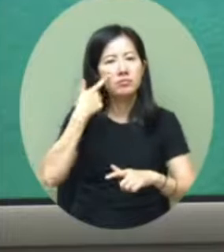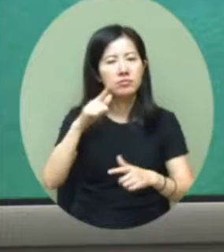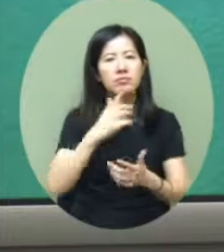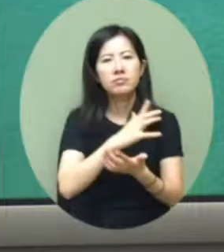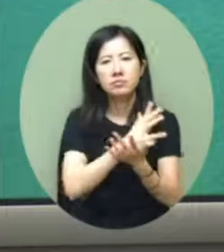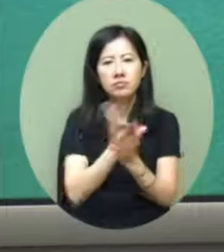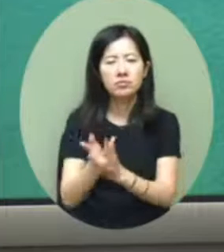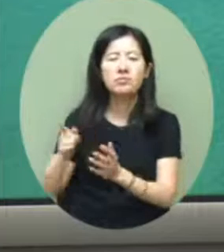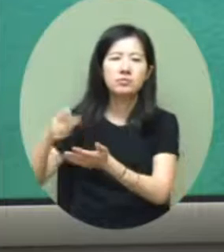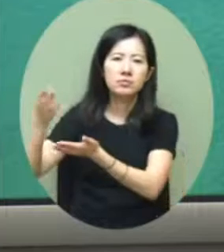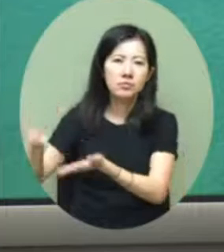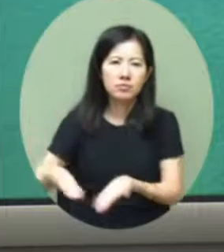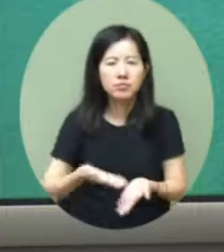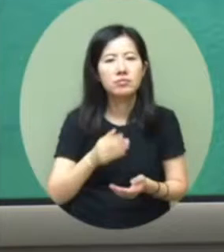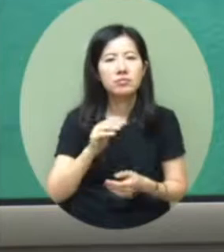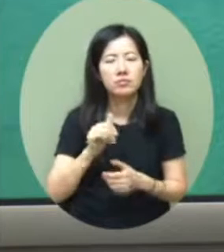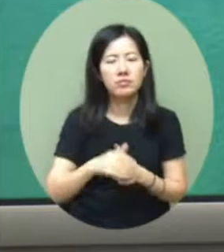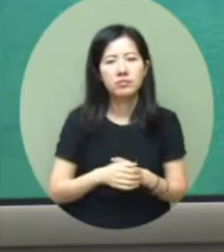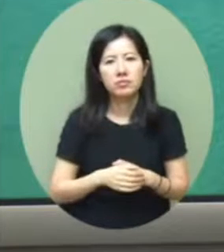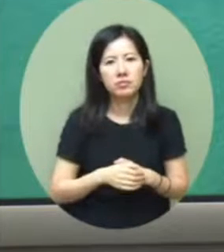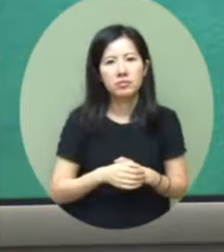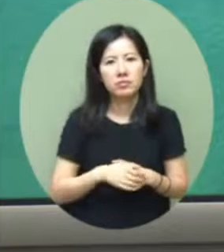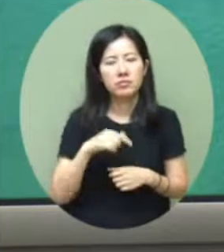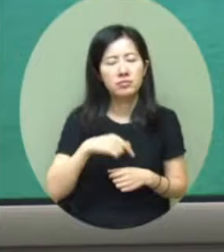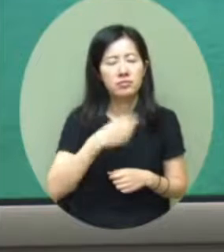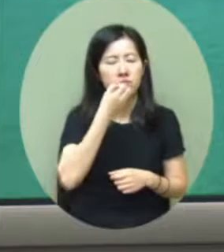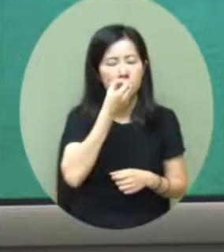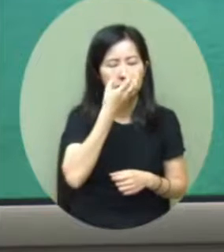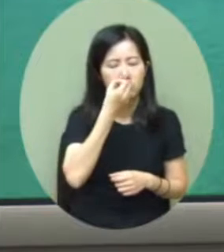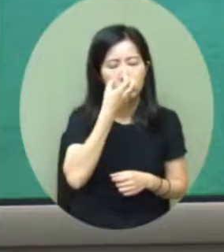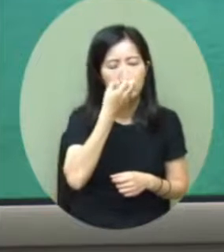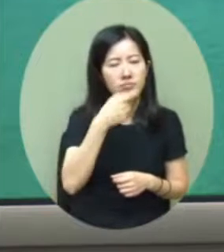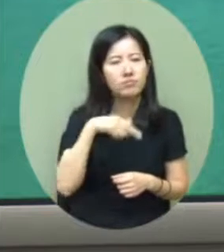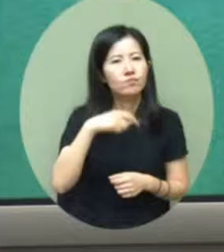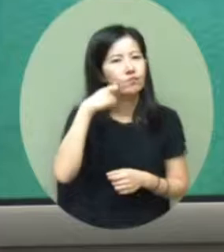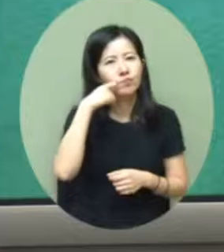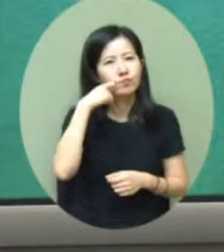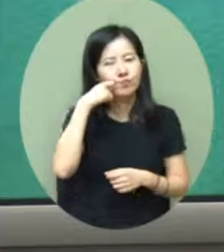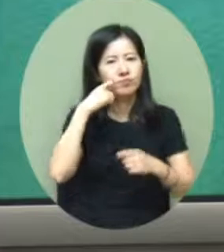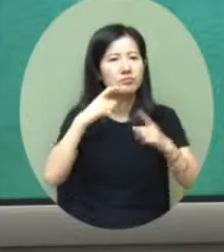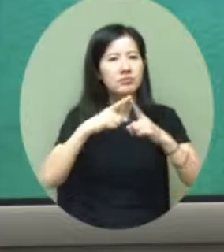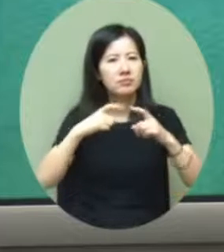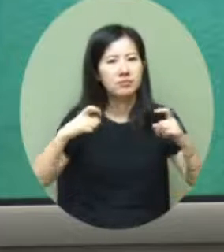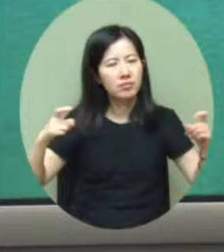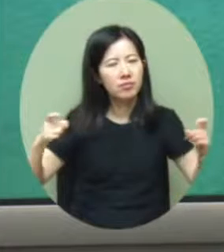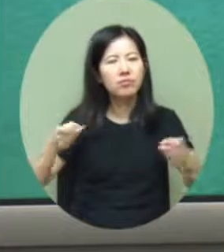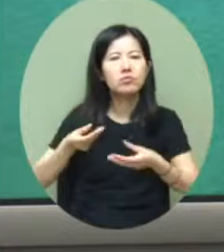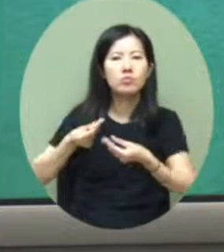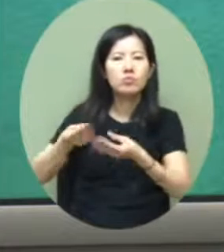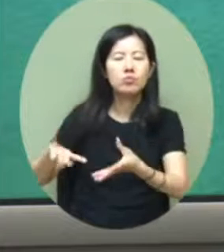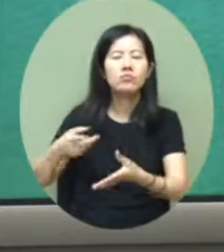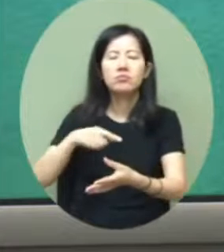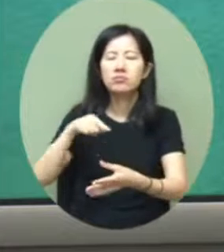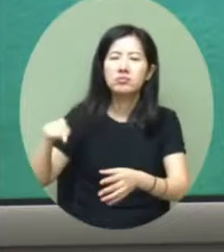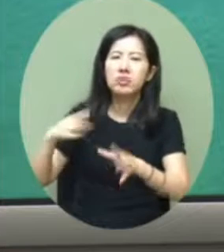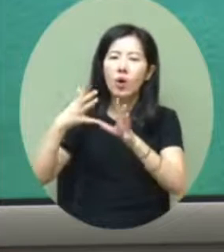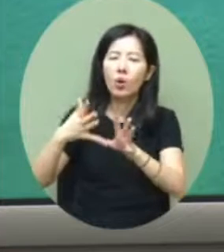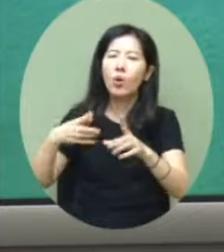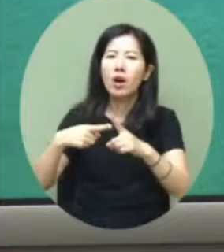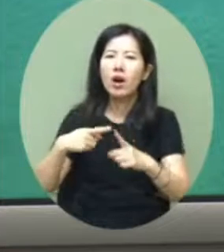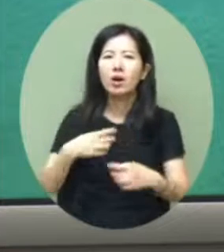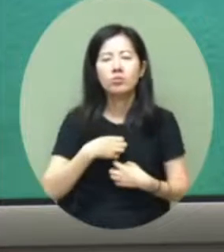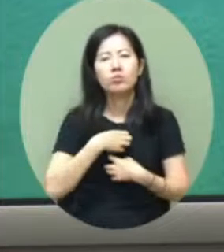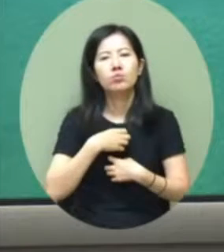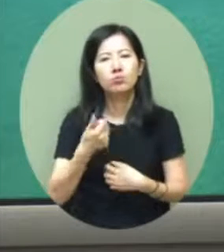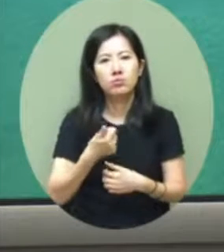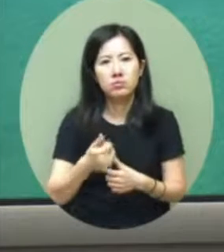welcome tourists. Hong Kong will give tourists a good experience, experiences that they will